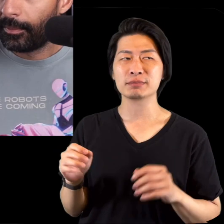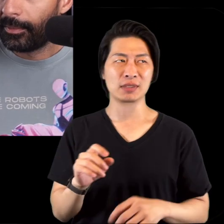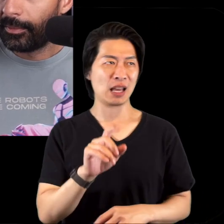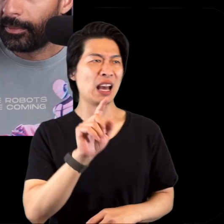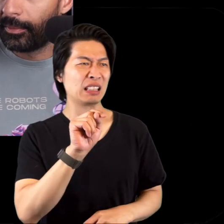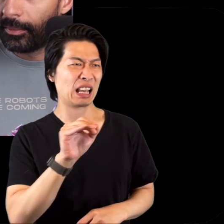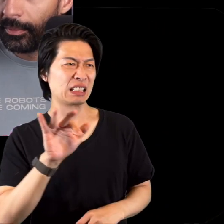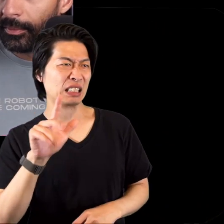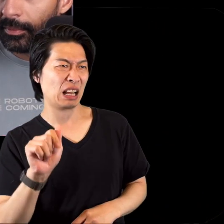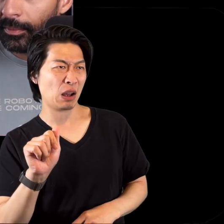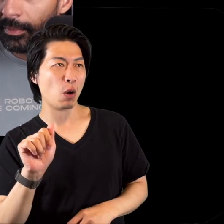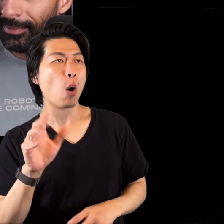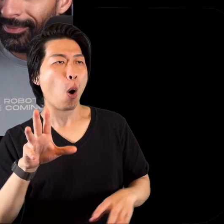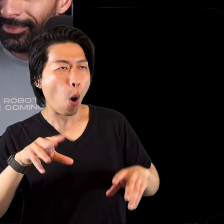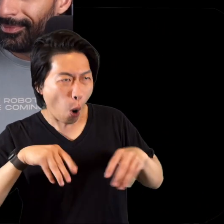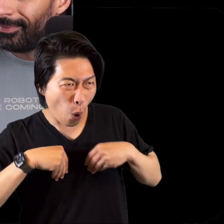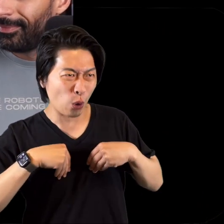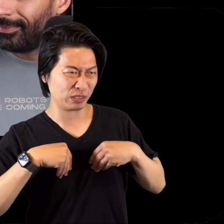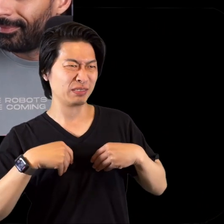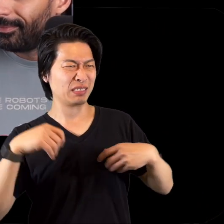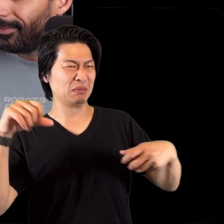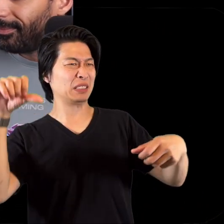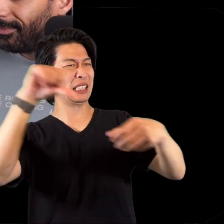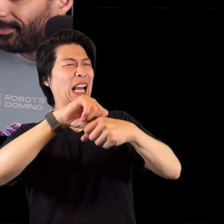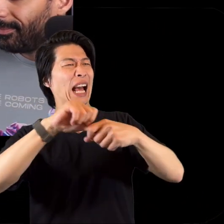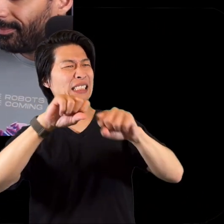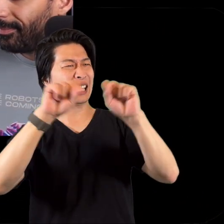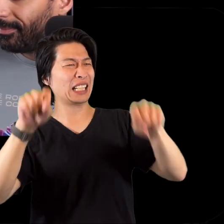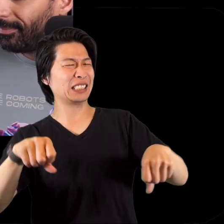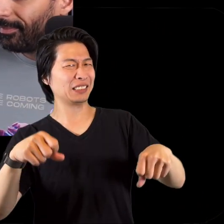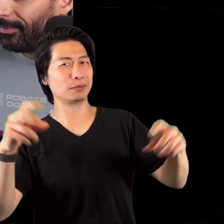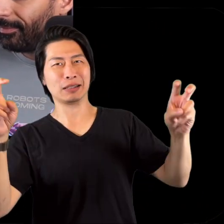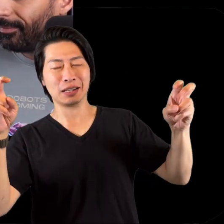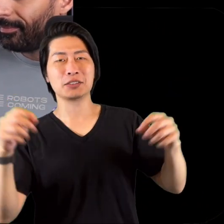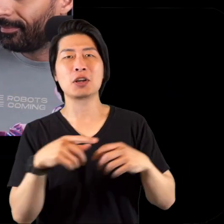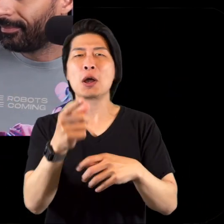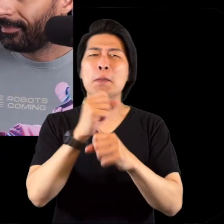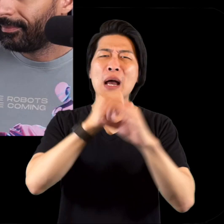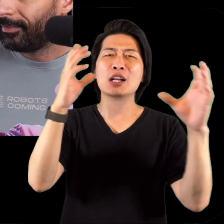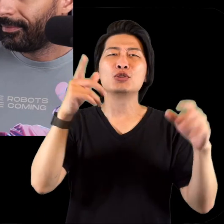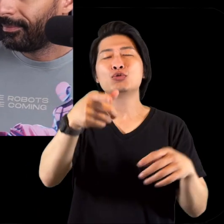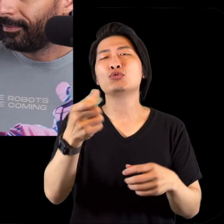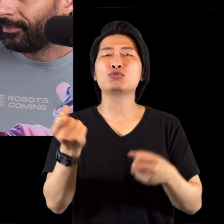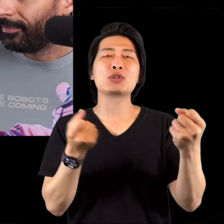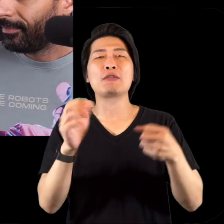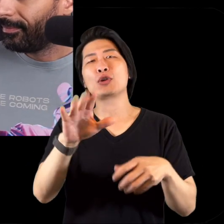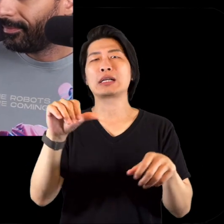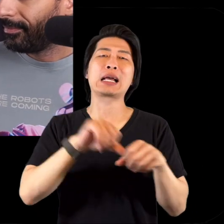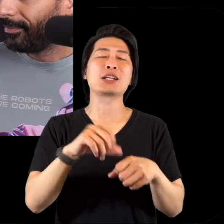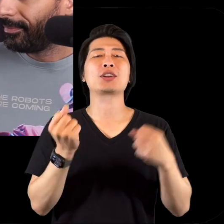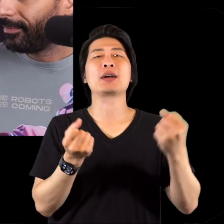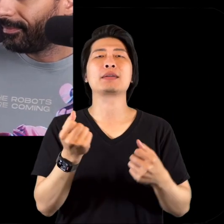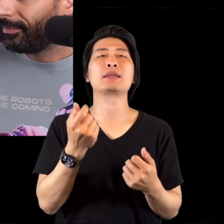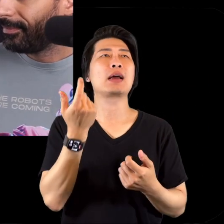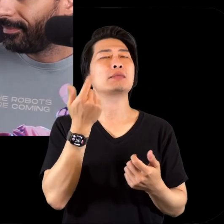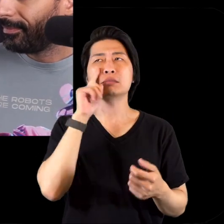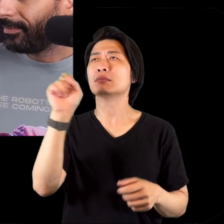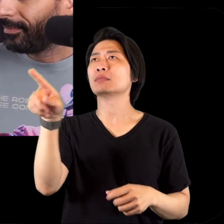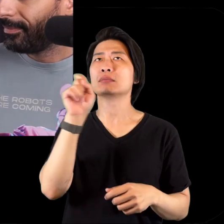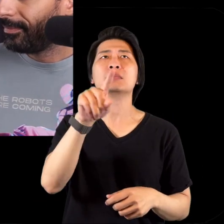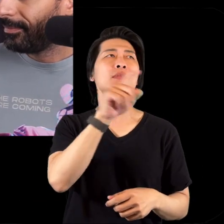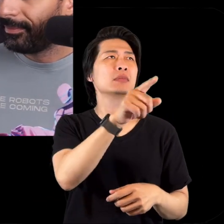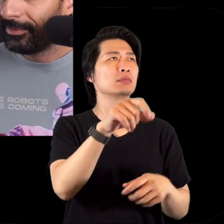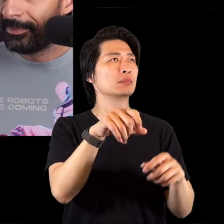Corey's phrase is? Tesla owns the gas stations. There you go. So think about it. Imagine if you were driving an